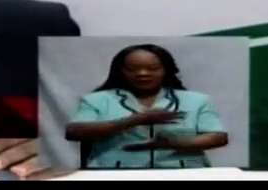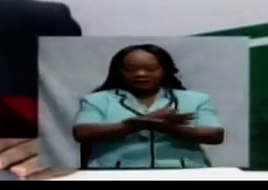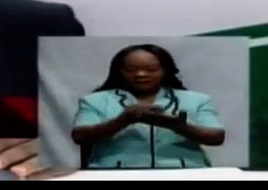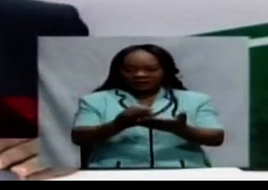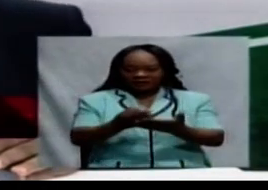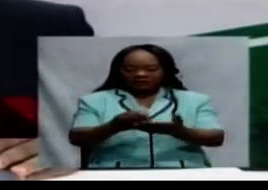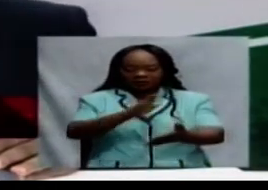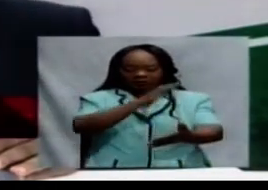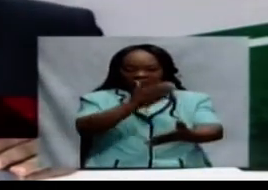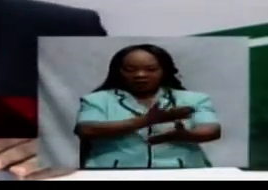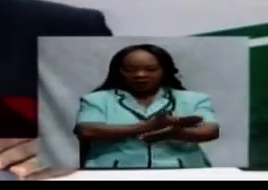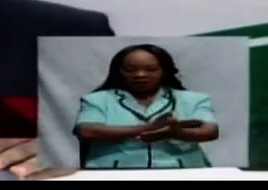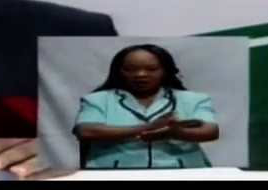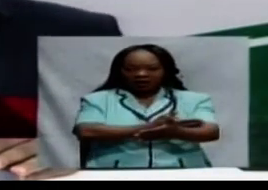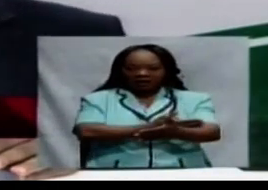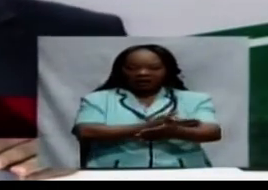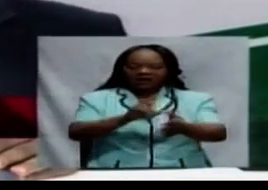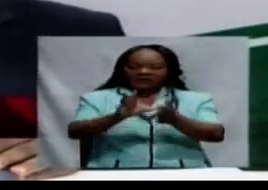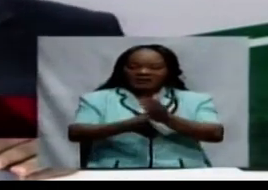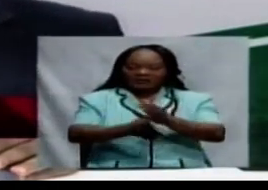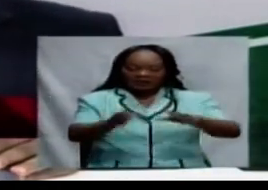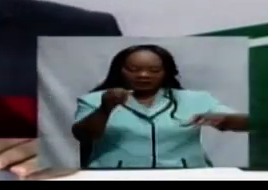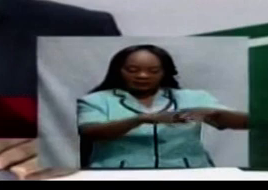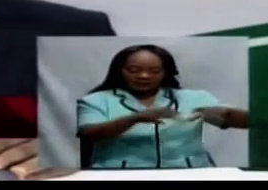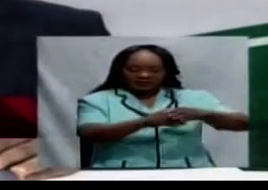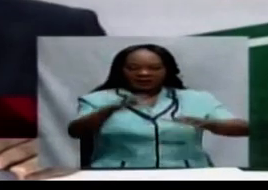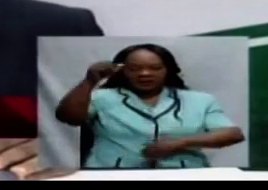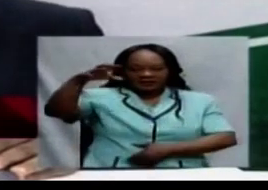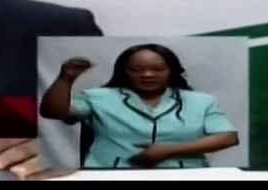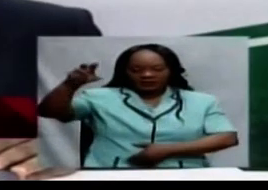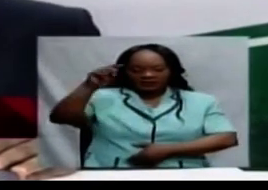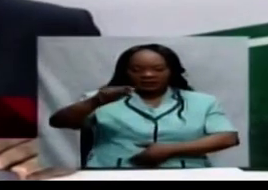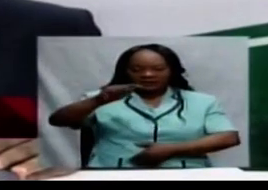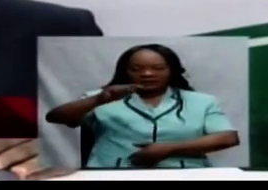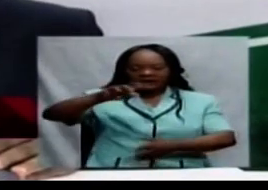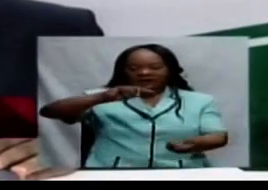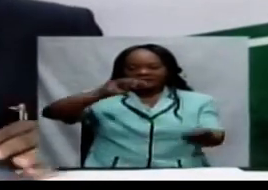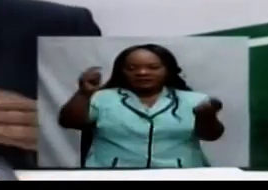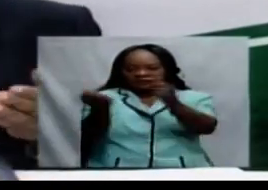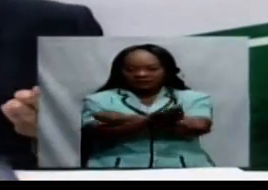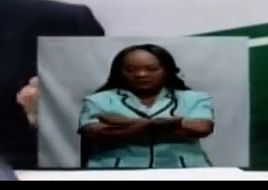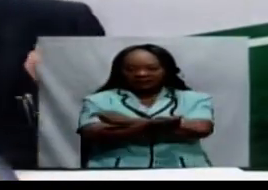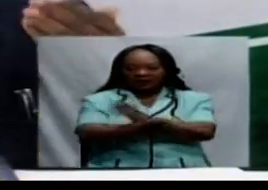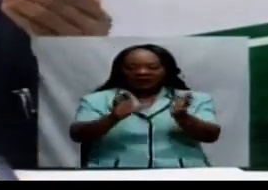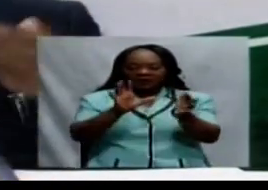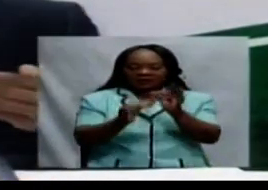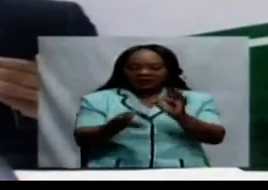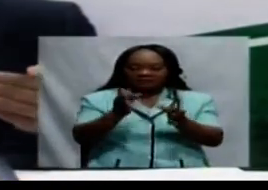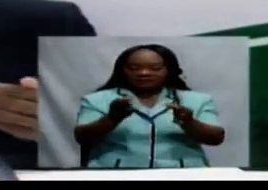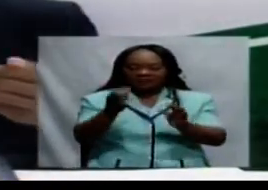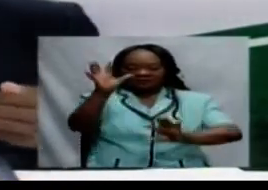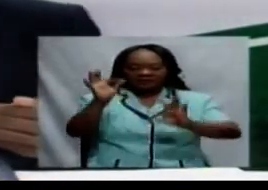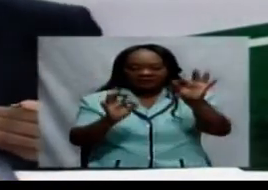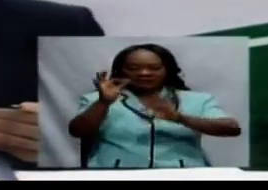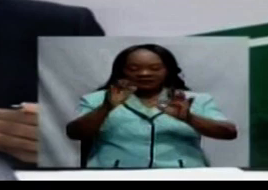cents per kilowatt hour, ZESCO needs to invest in generation, in transmission, in distribution. And if we have to attract